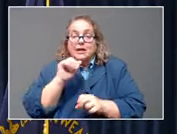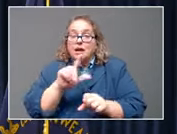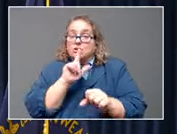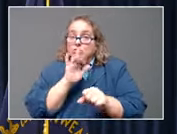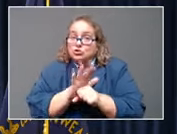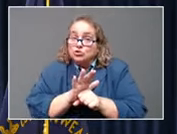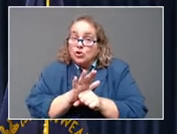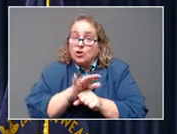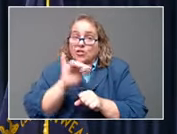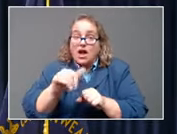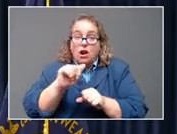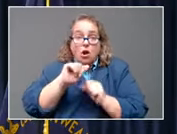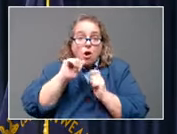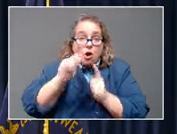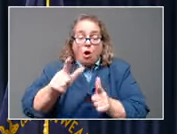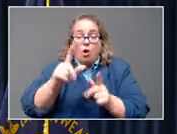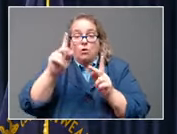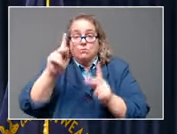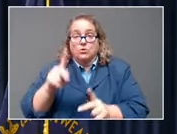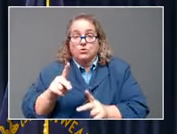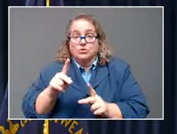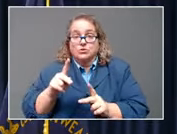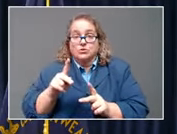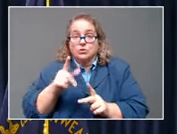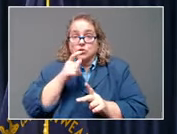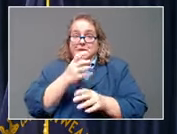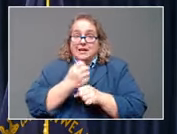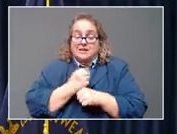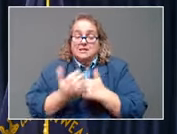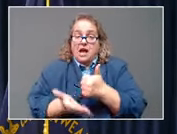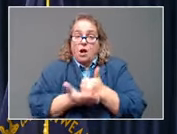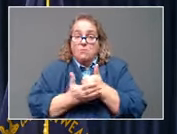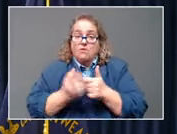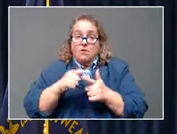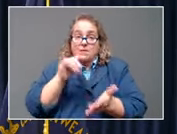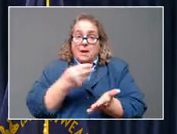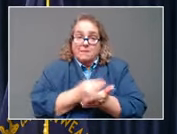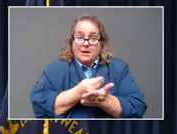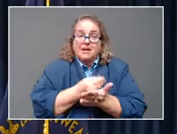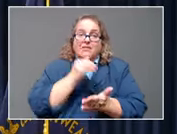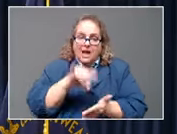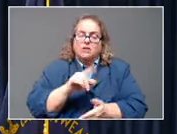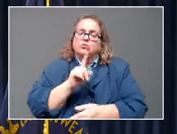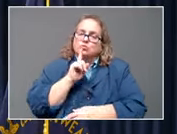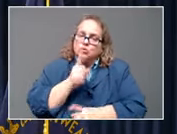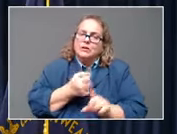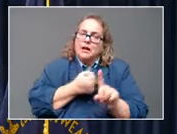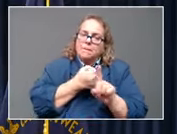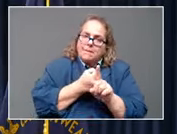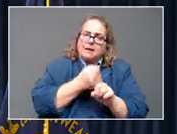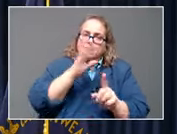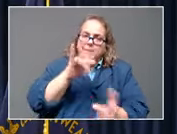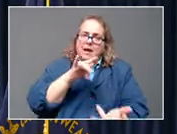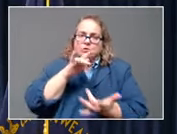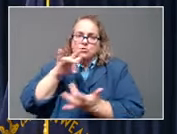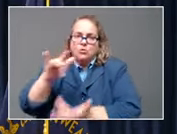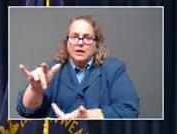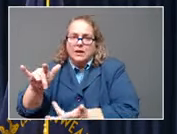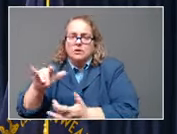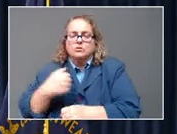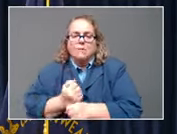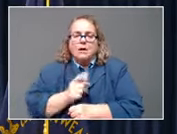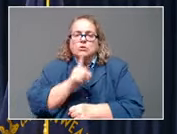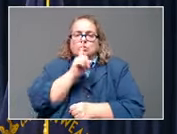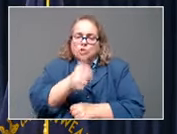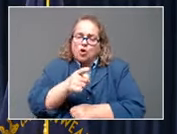every single person who receives help from this fund was one that was truly impacted. So make sure you